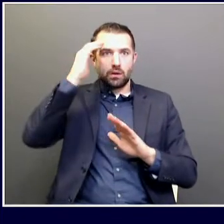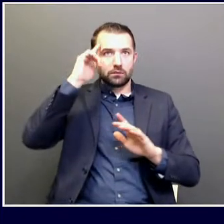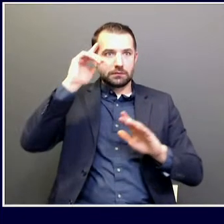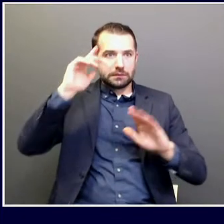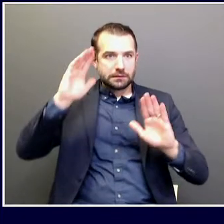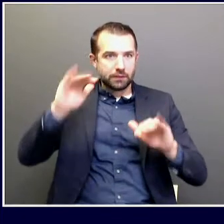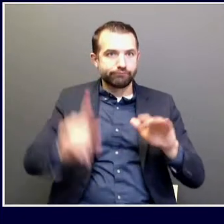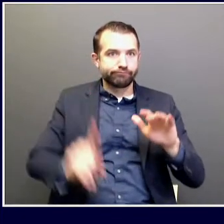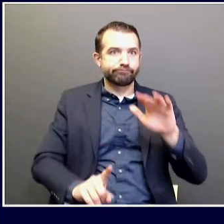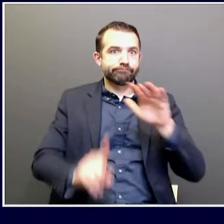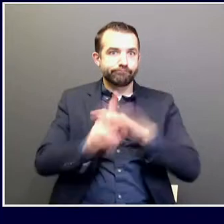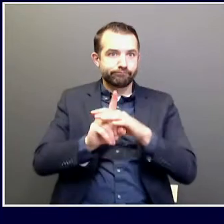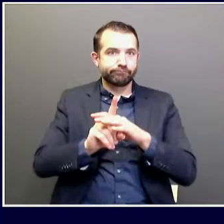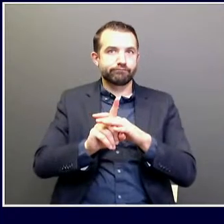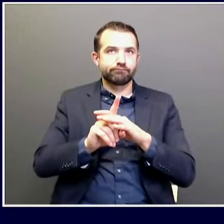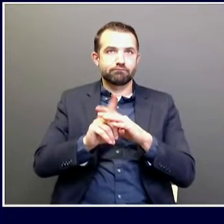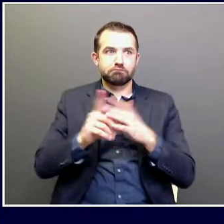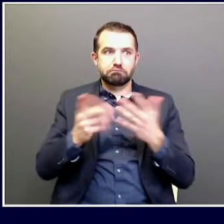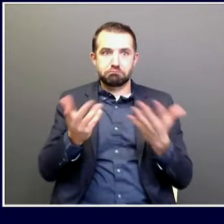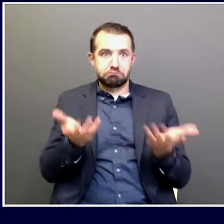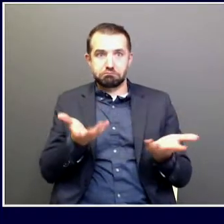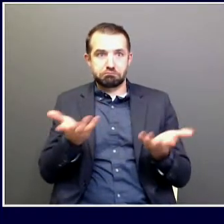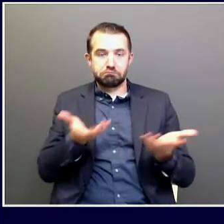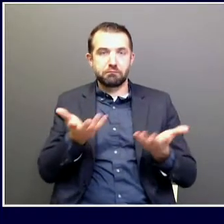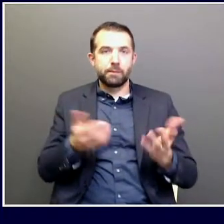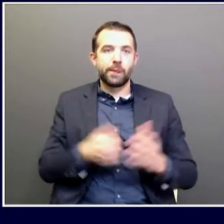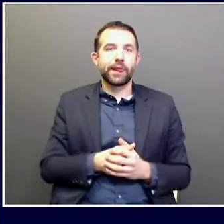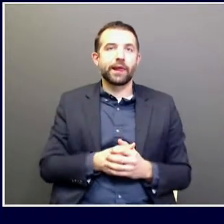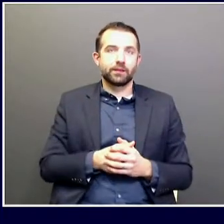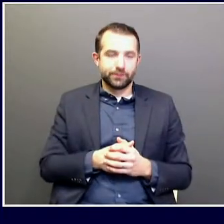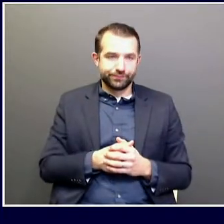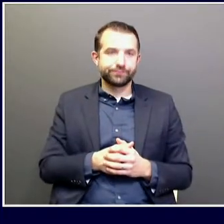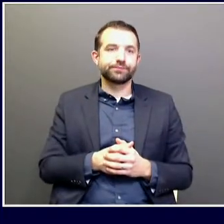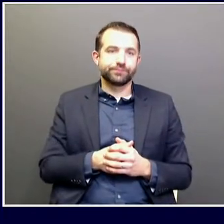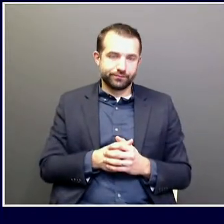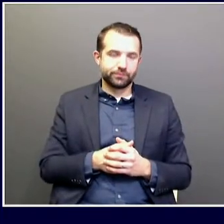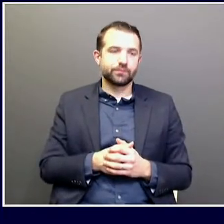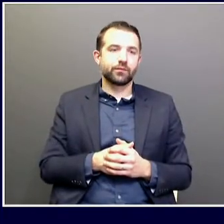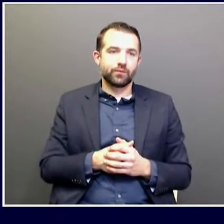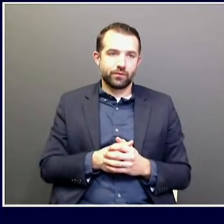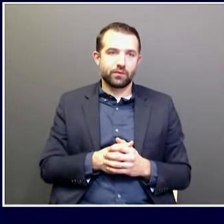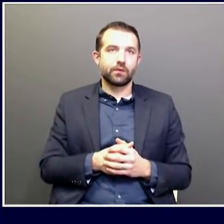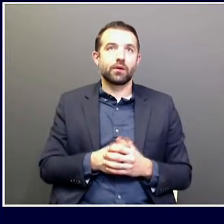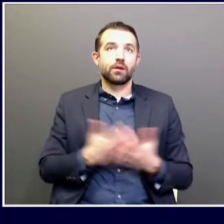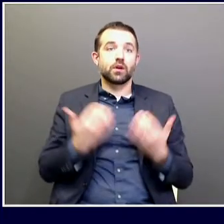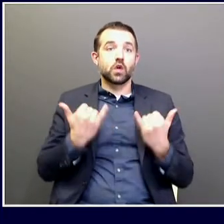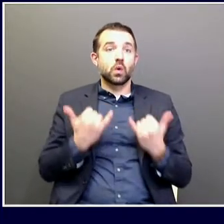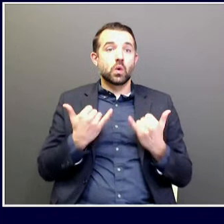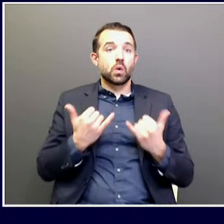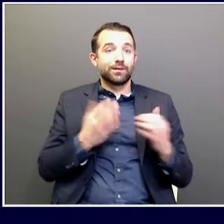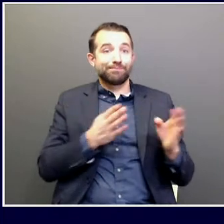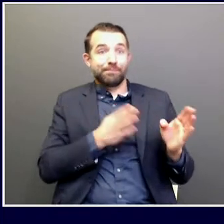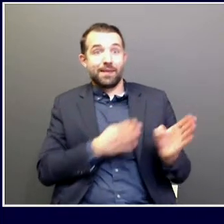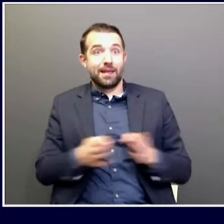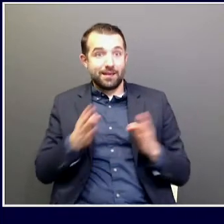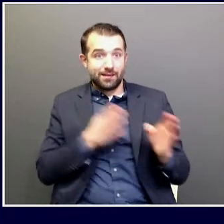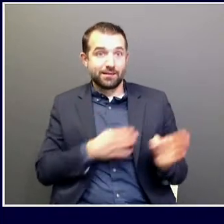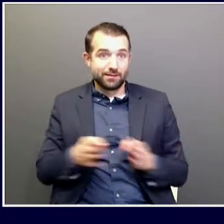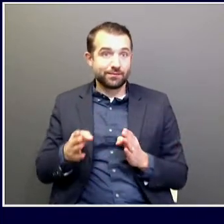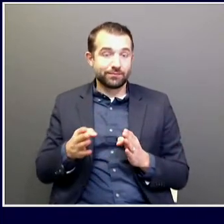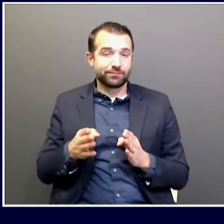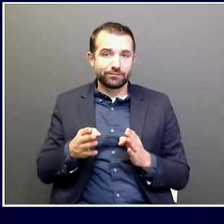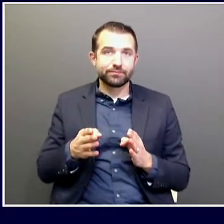So we are, in a high stage of planning right now to ensure that we are